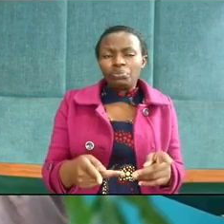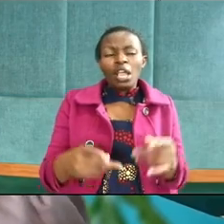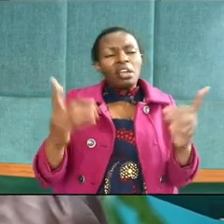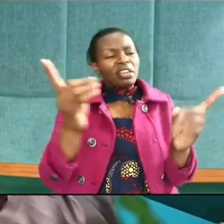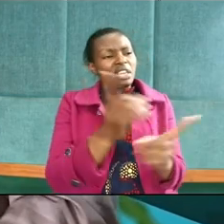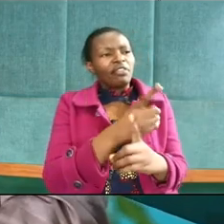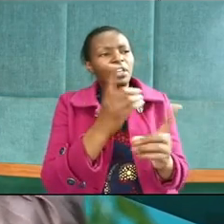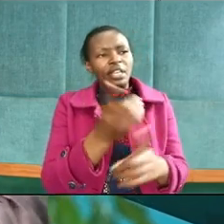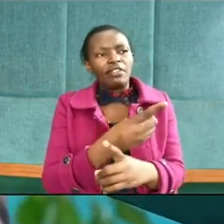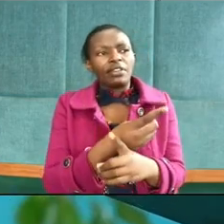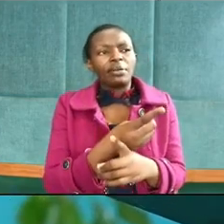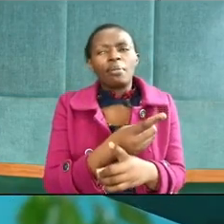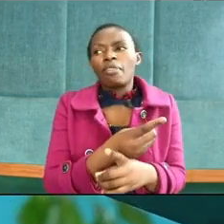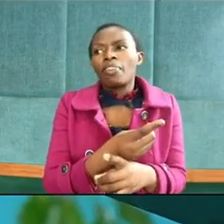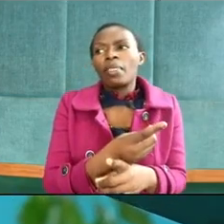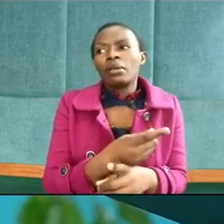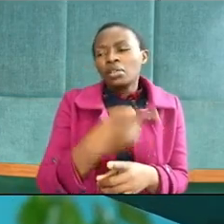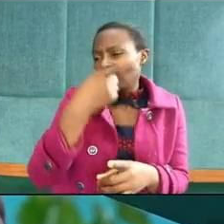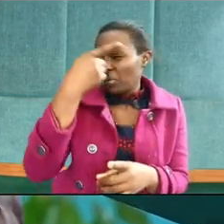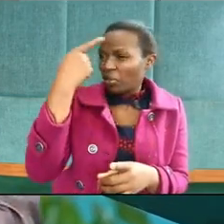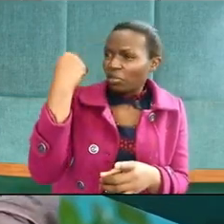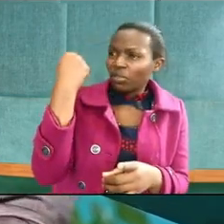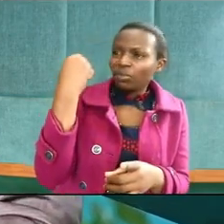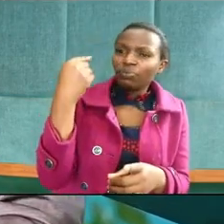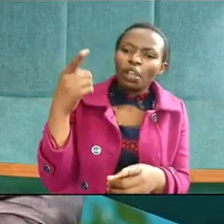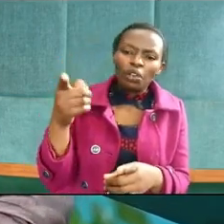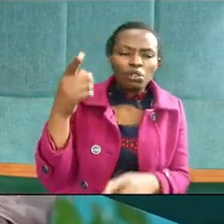different. Because